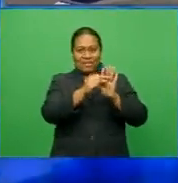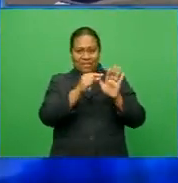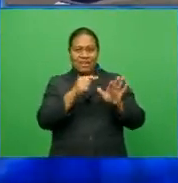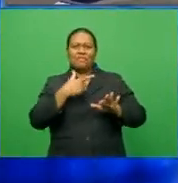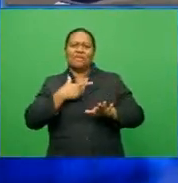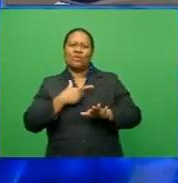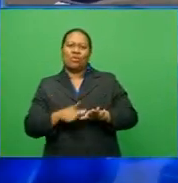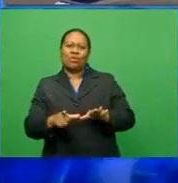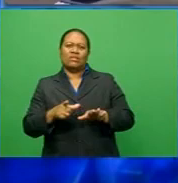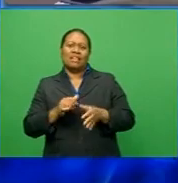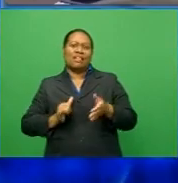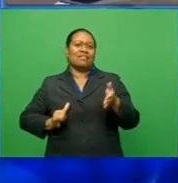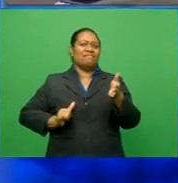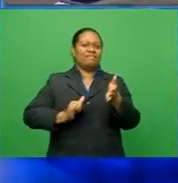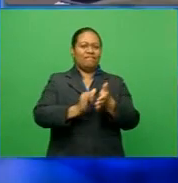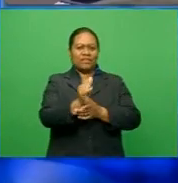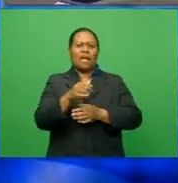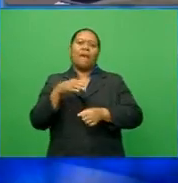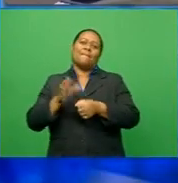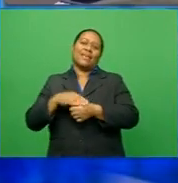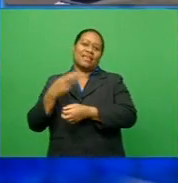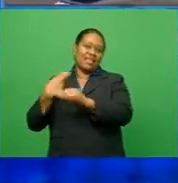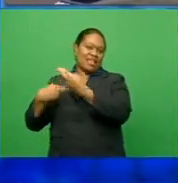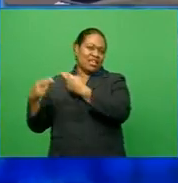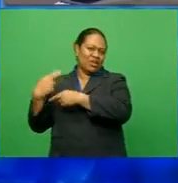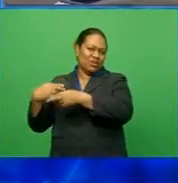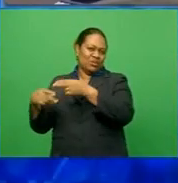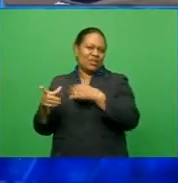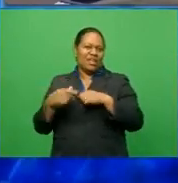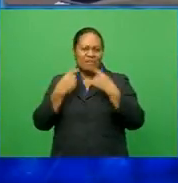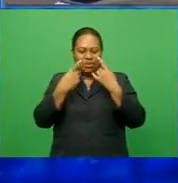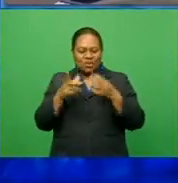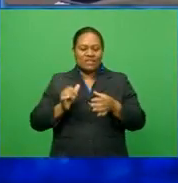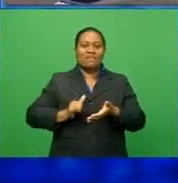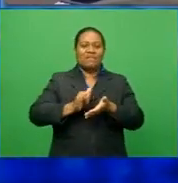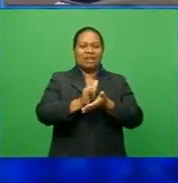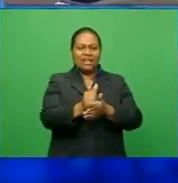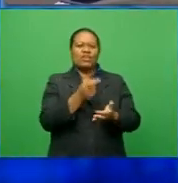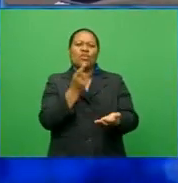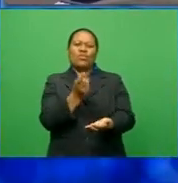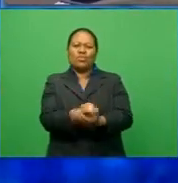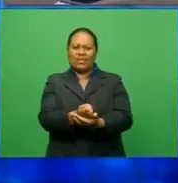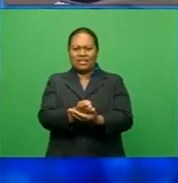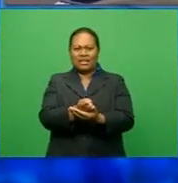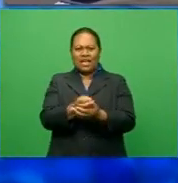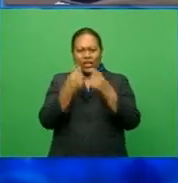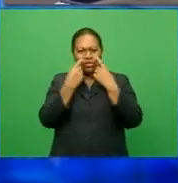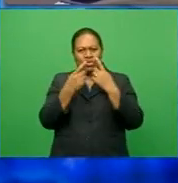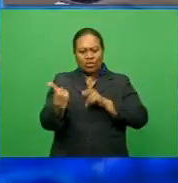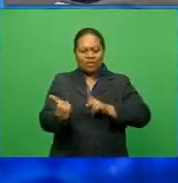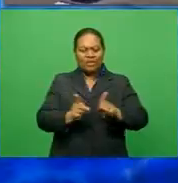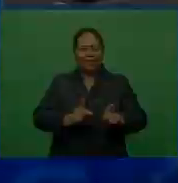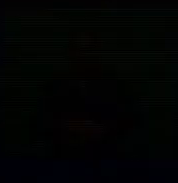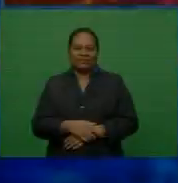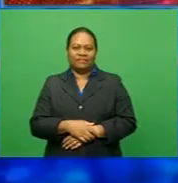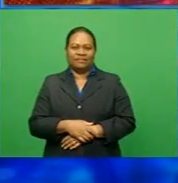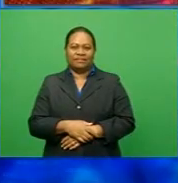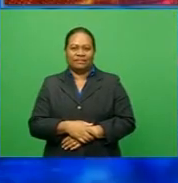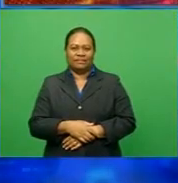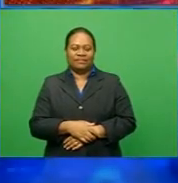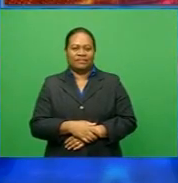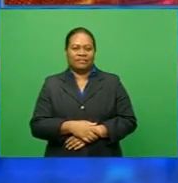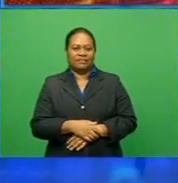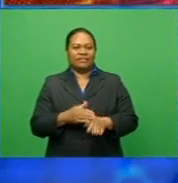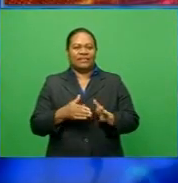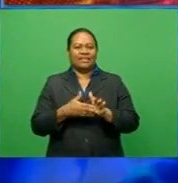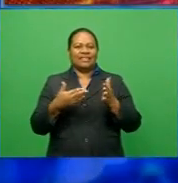most traumatic chapter in the jet maker's history overshadows the plane's original billing of superlative performance.